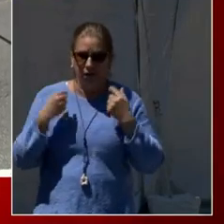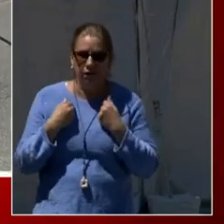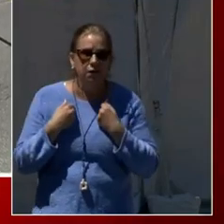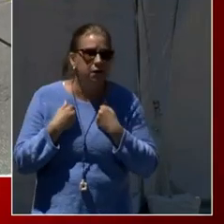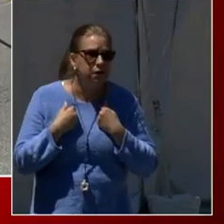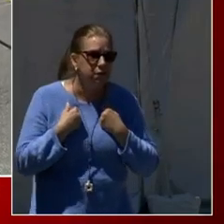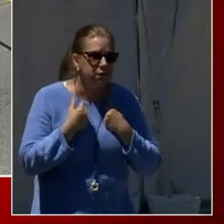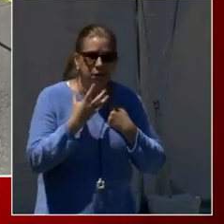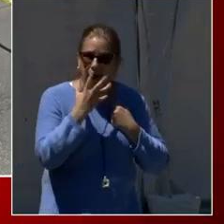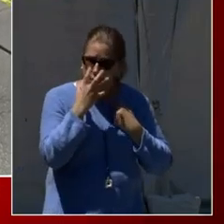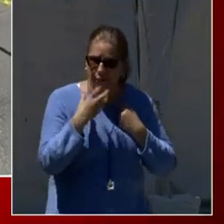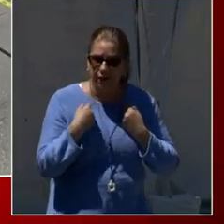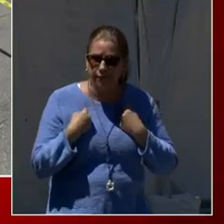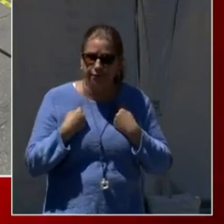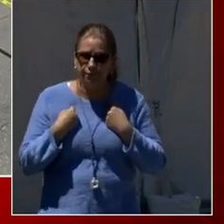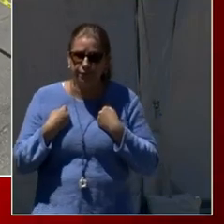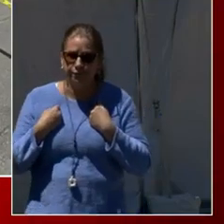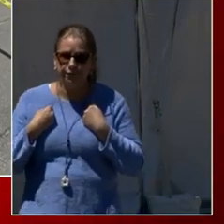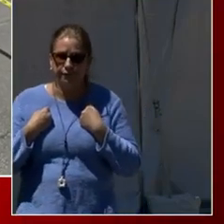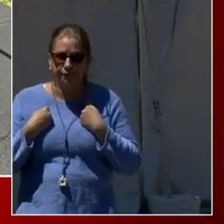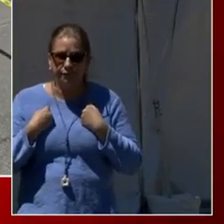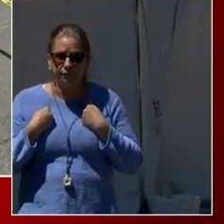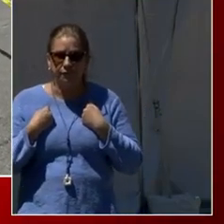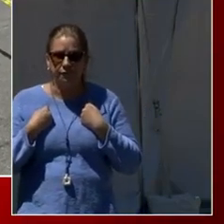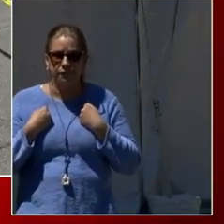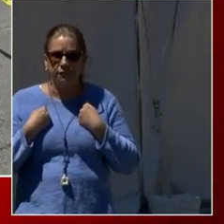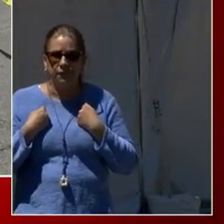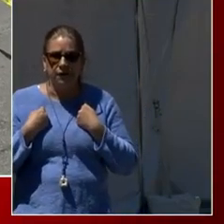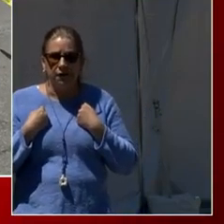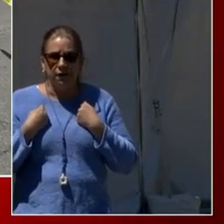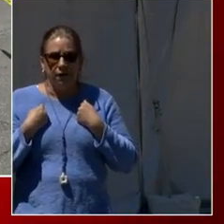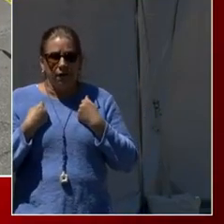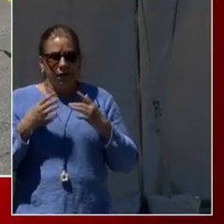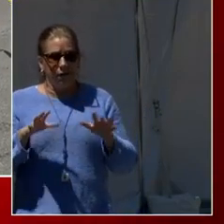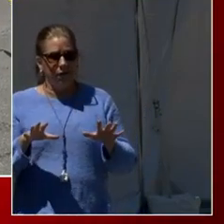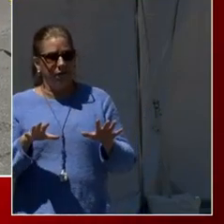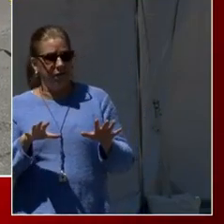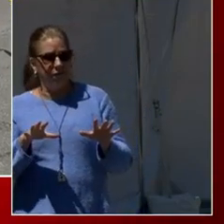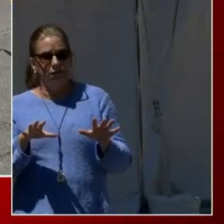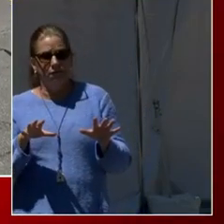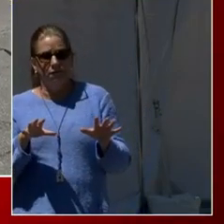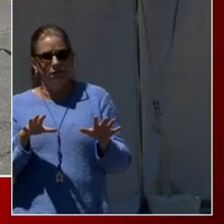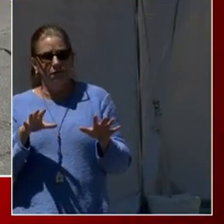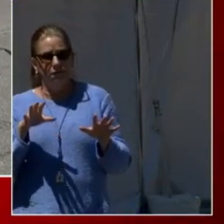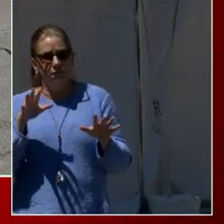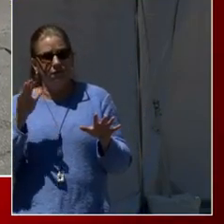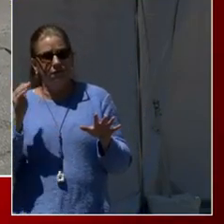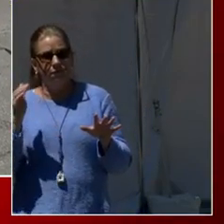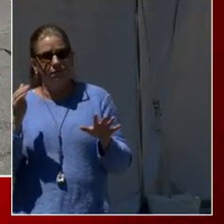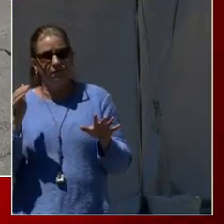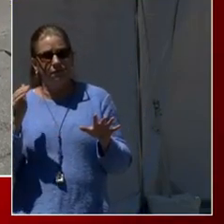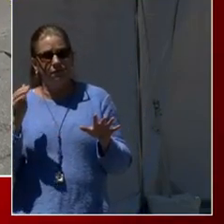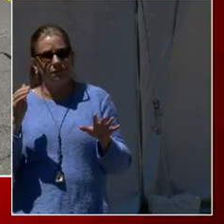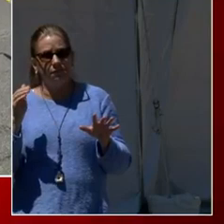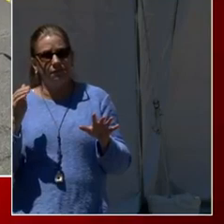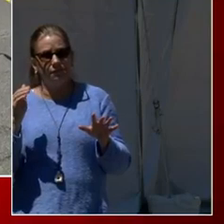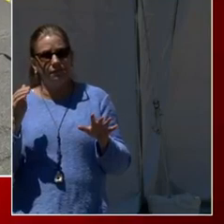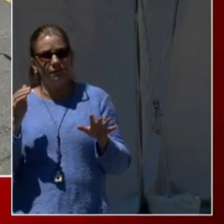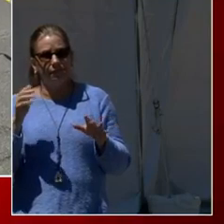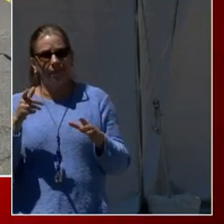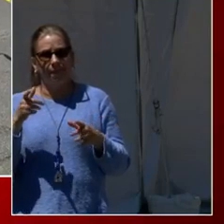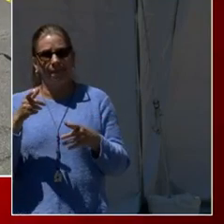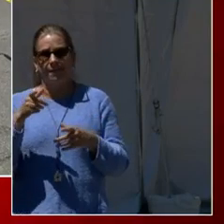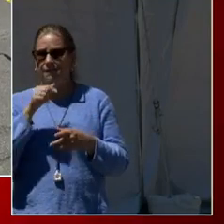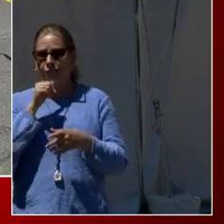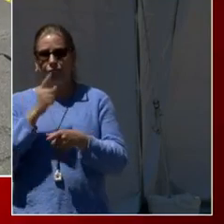that. But it was in a part of the church that appears to be not in the main sanctuary, but in a room that you